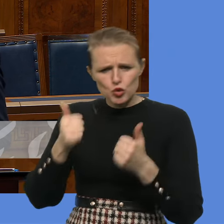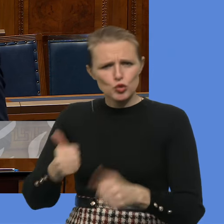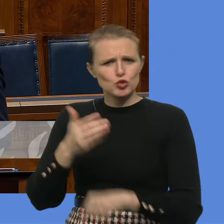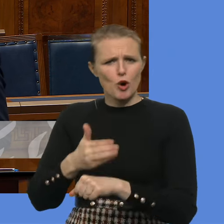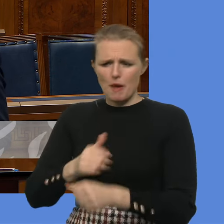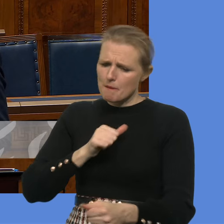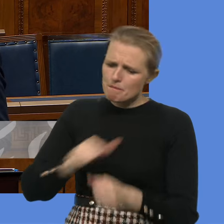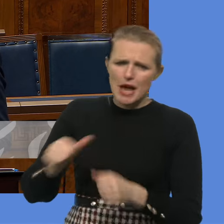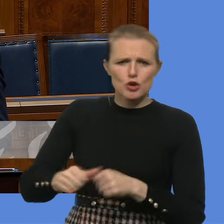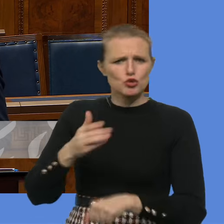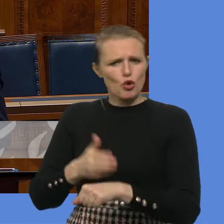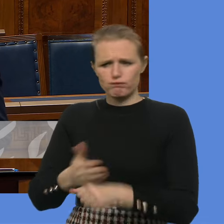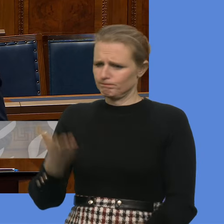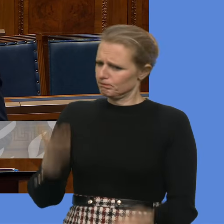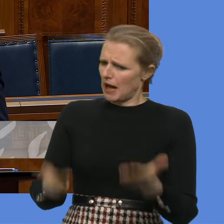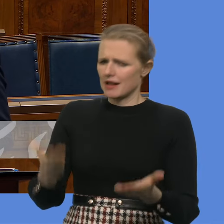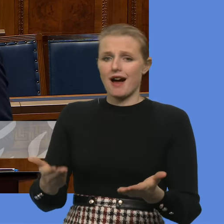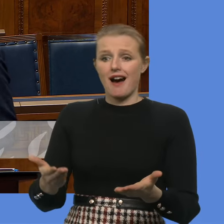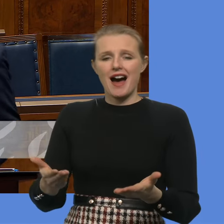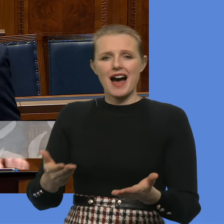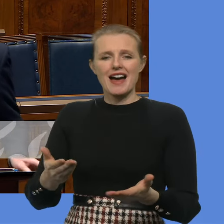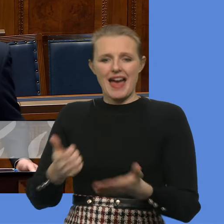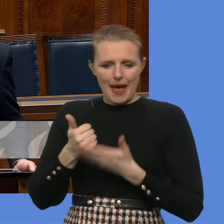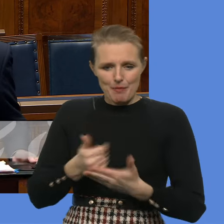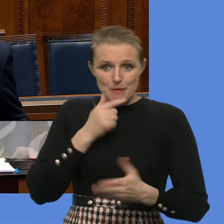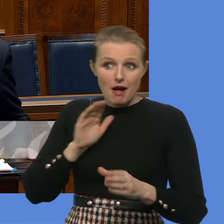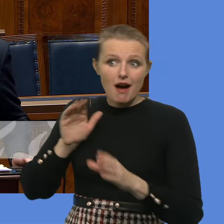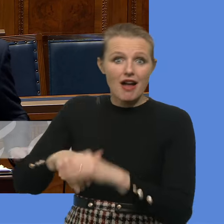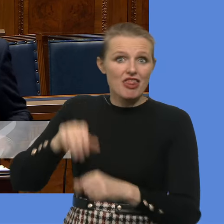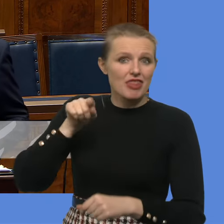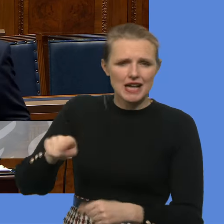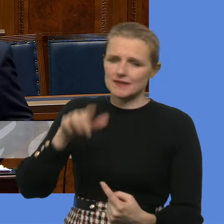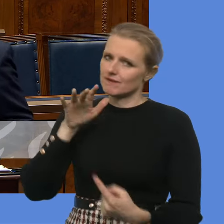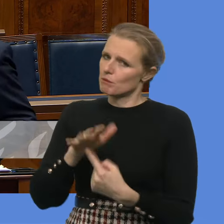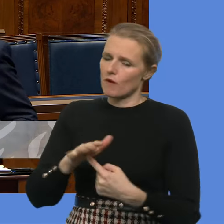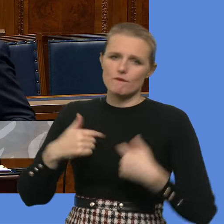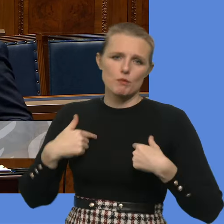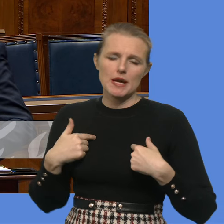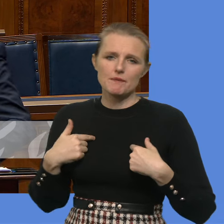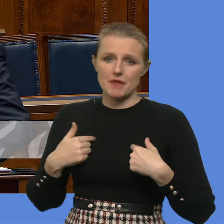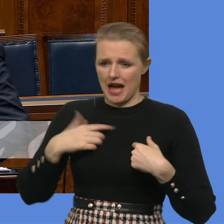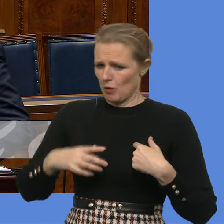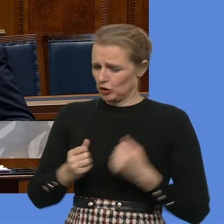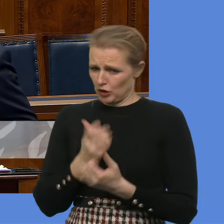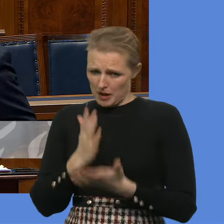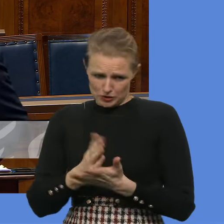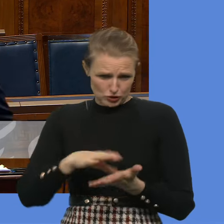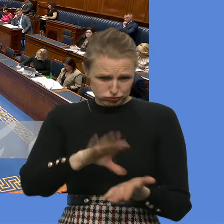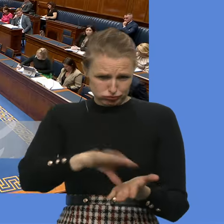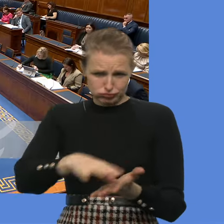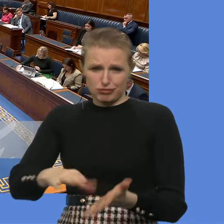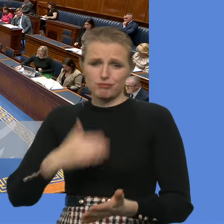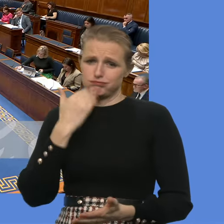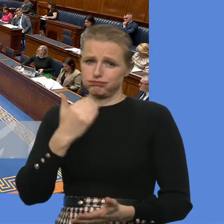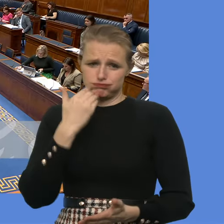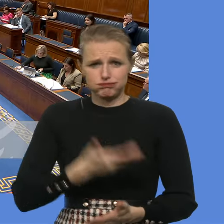about regional balance, and these things will all contribute to that. So we will be intent on looking to do as much as we can in that area in the time ahead. Deirdre Hargey.